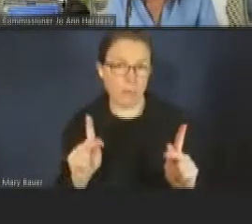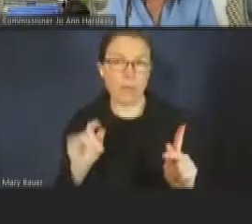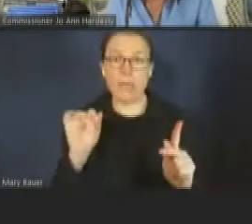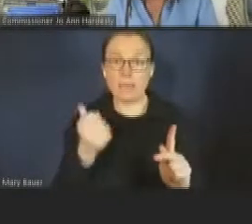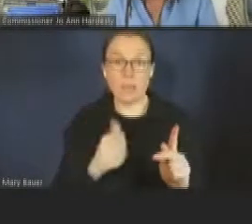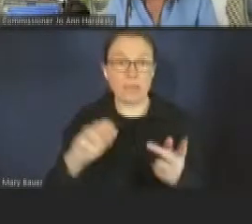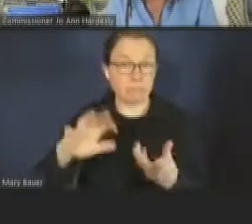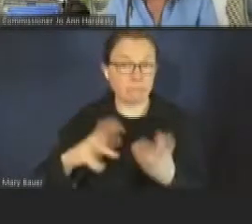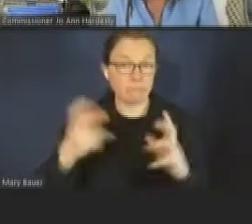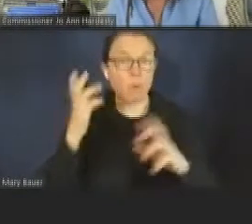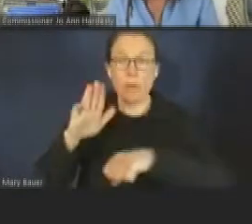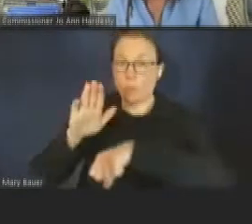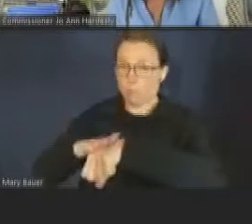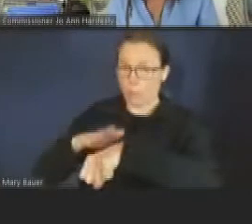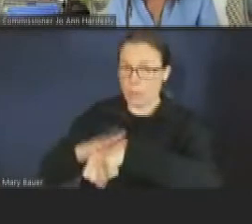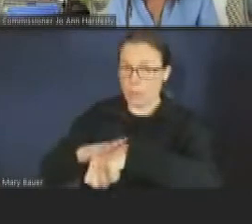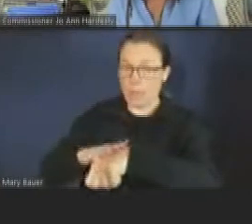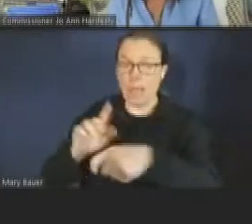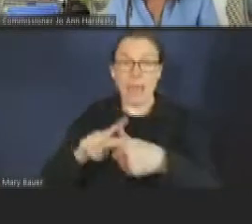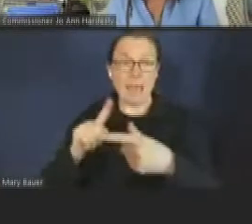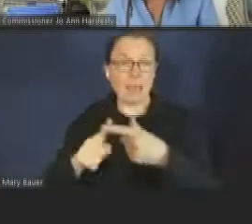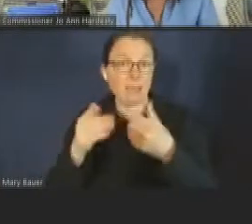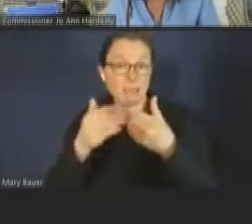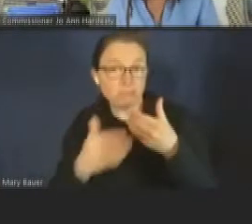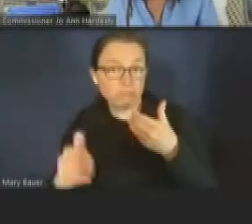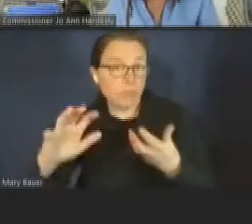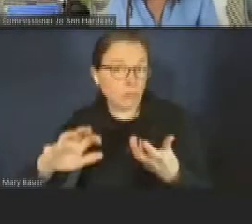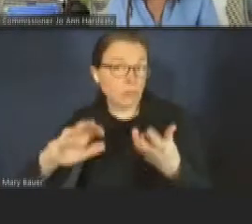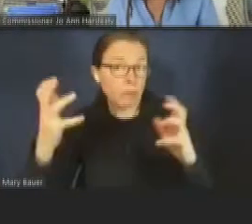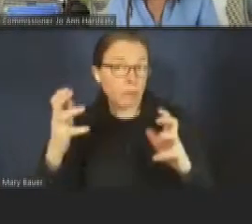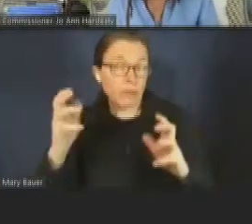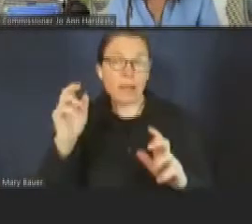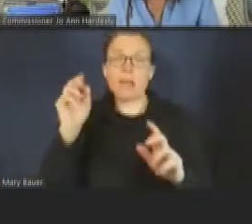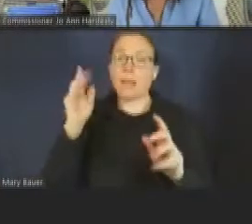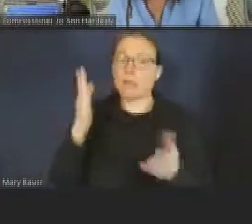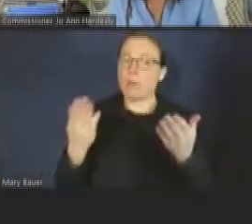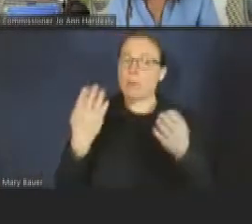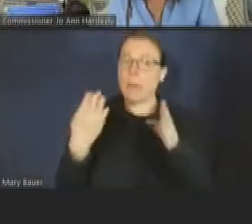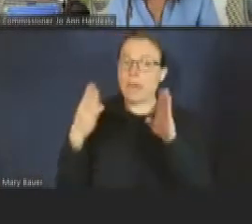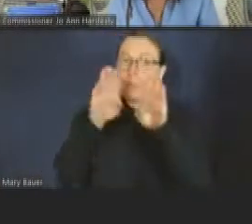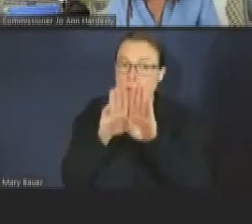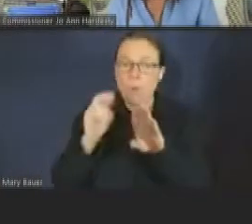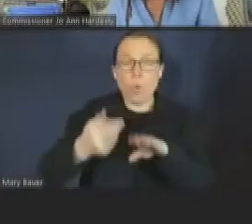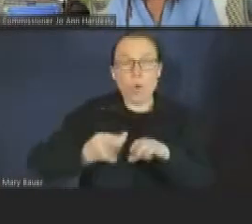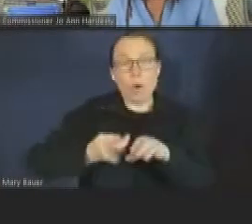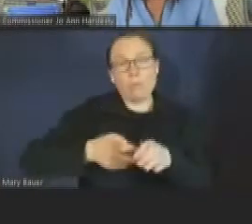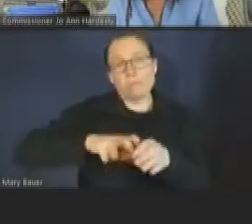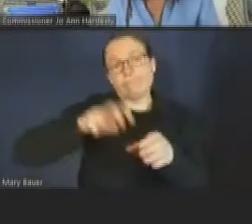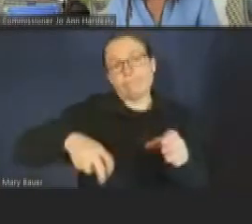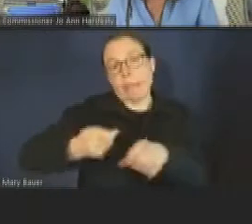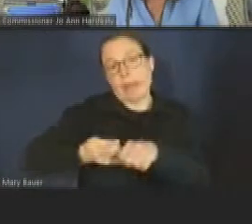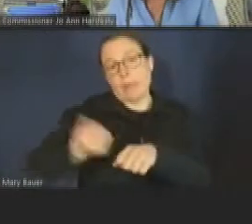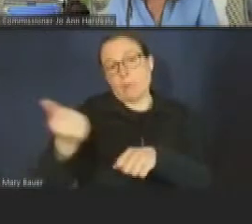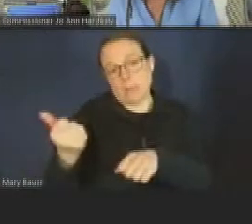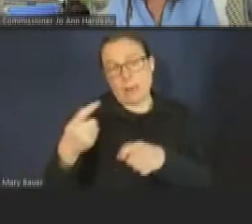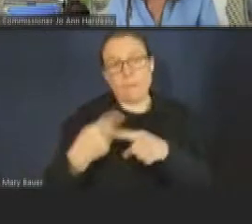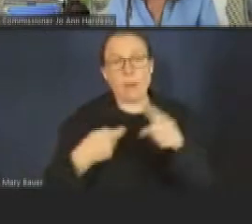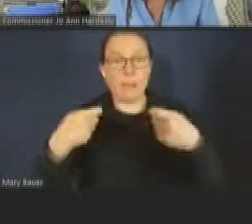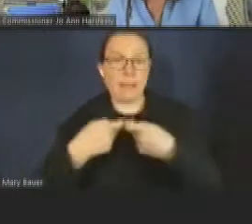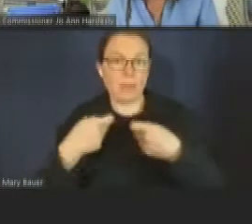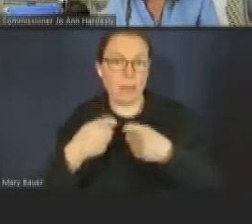will be given, and then any further disruption may result in the person being muted or ejected from the remainder of the electronic meeting. Please be aware that all